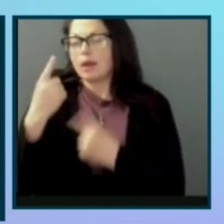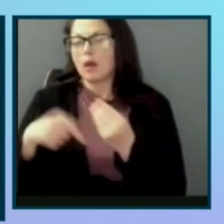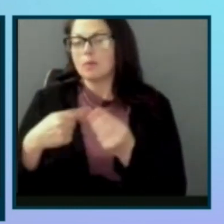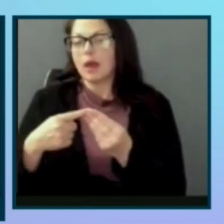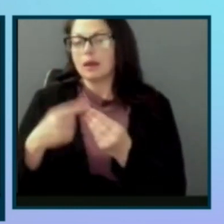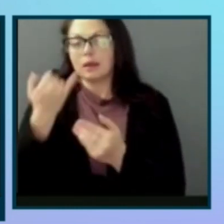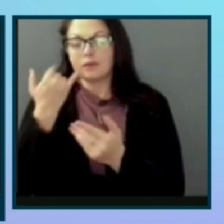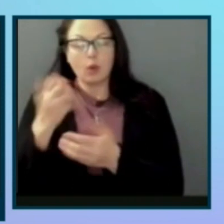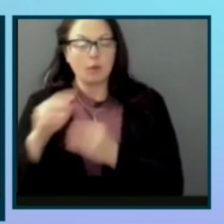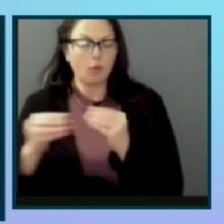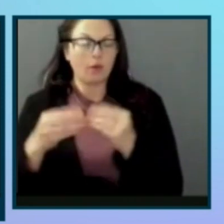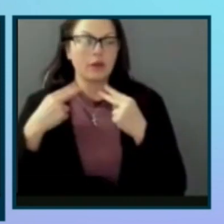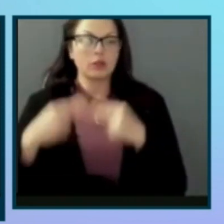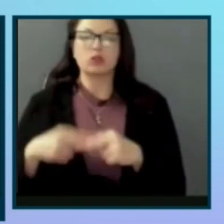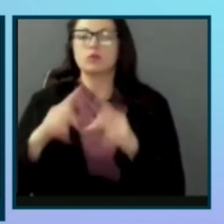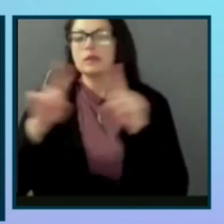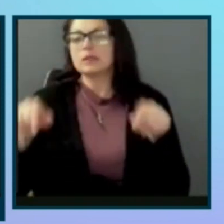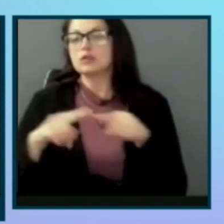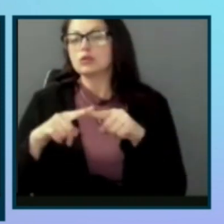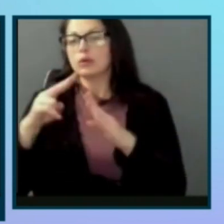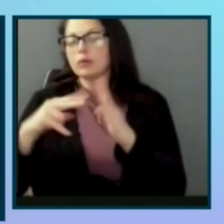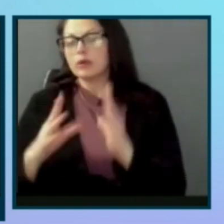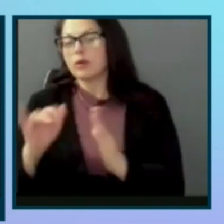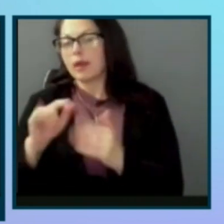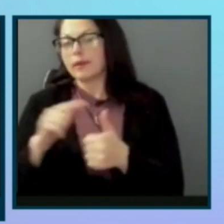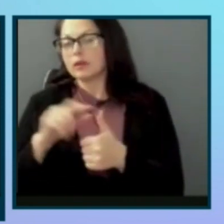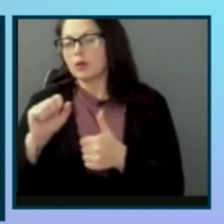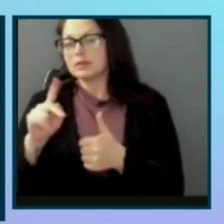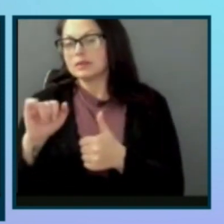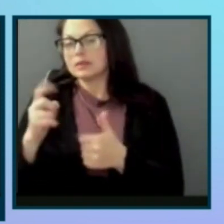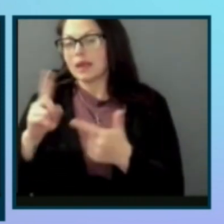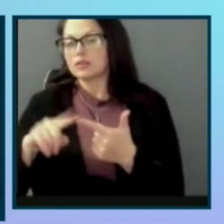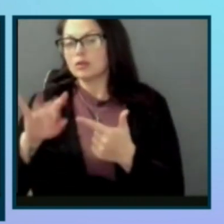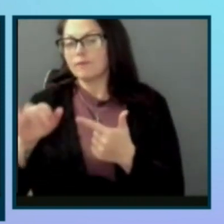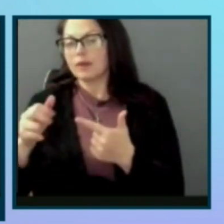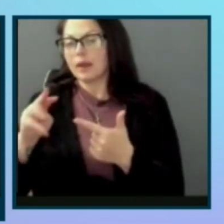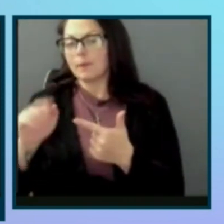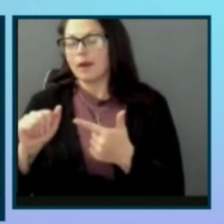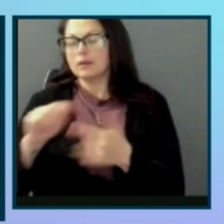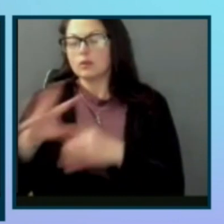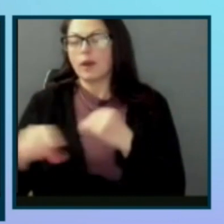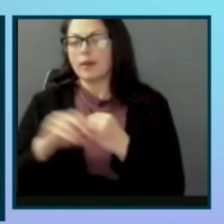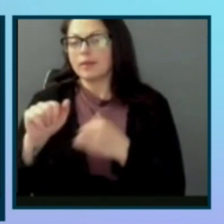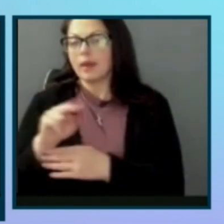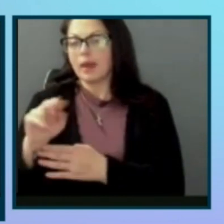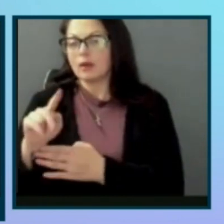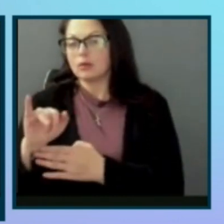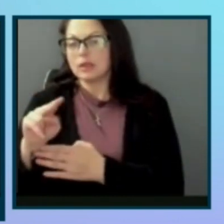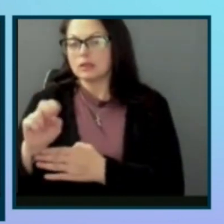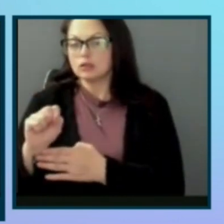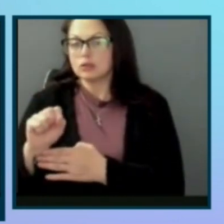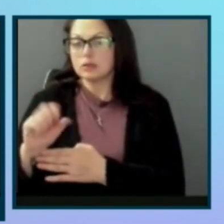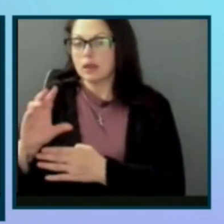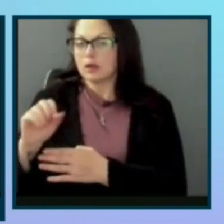screen reader, you could use any design software like Sketch or Figma to kind of write those annotations. Yep, with the Adobe